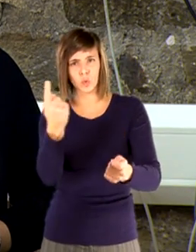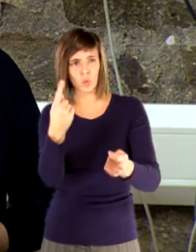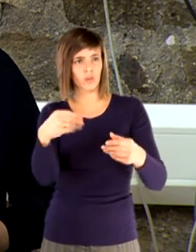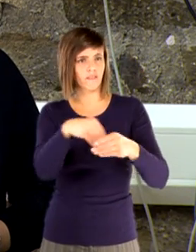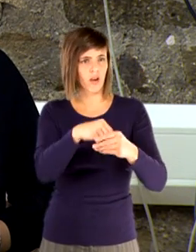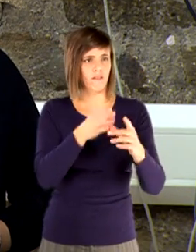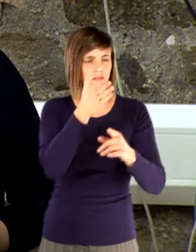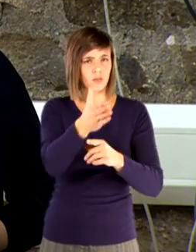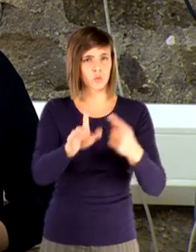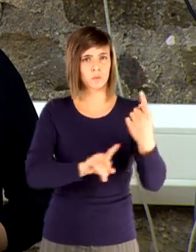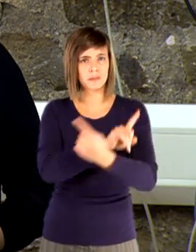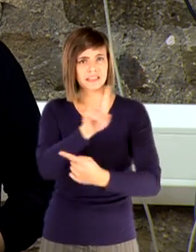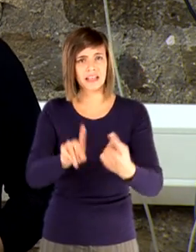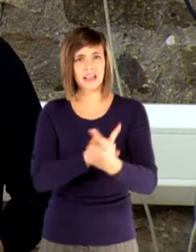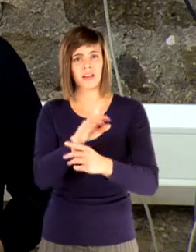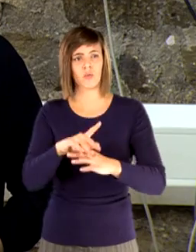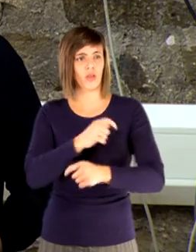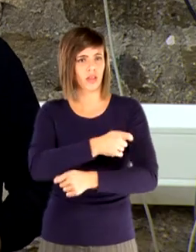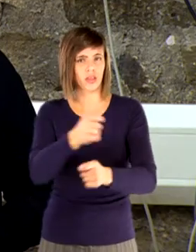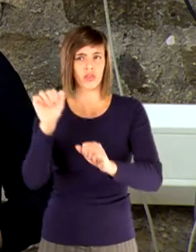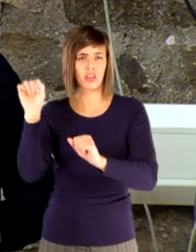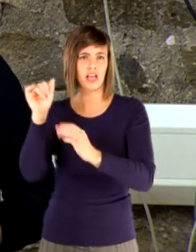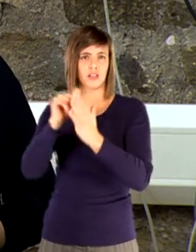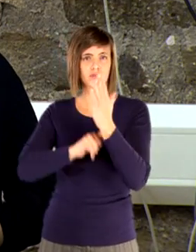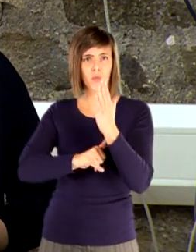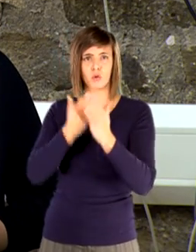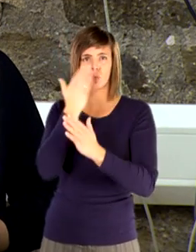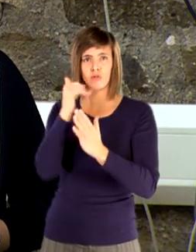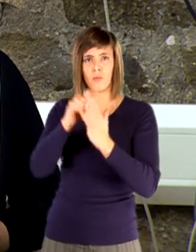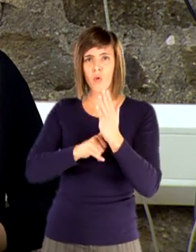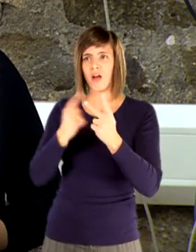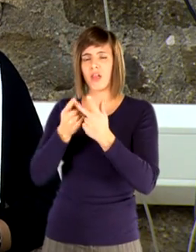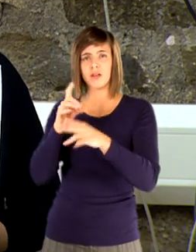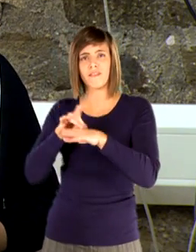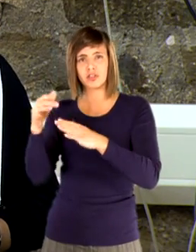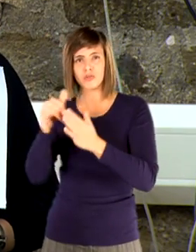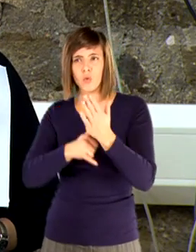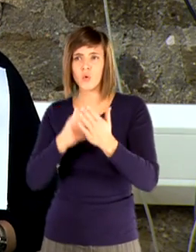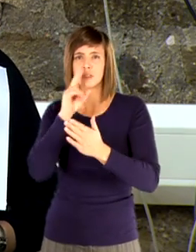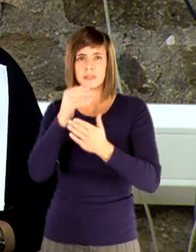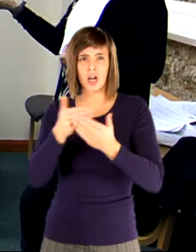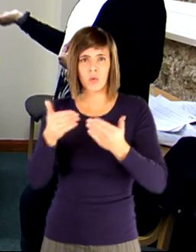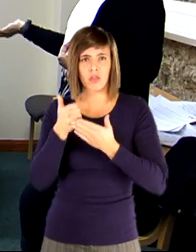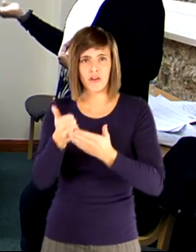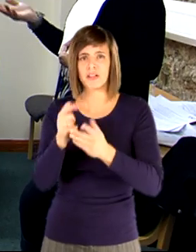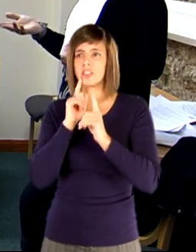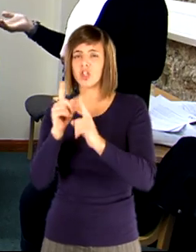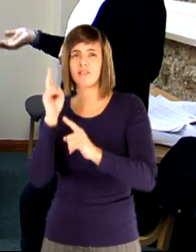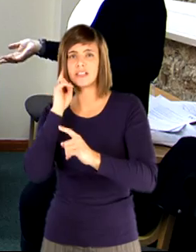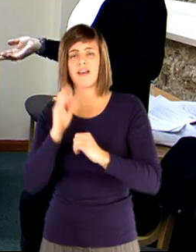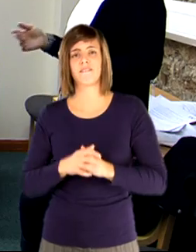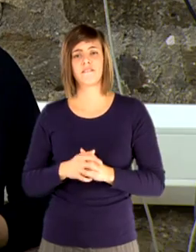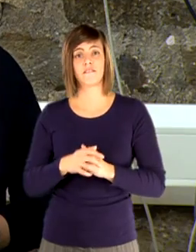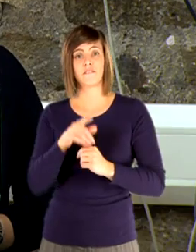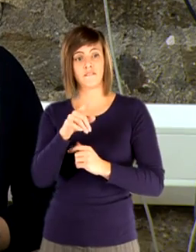who's involved in the review with their up-to-date school report and any others that they've had, say, from a speech and language therapist or teacher